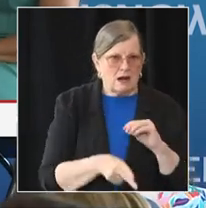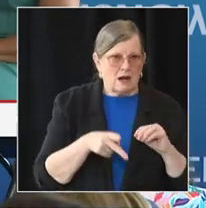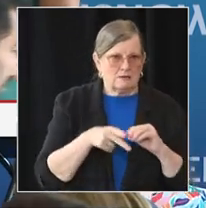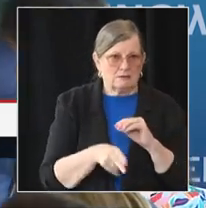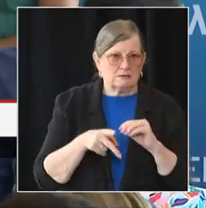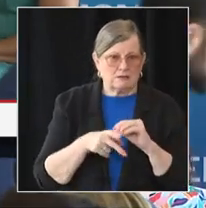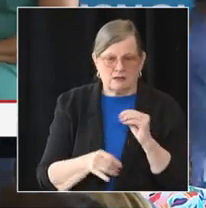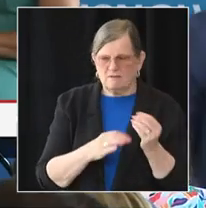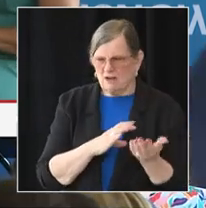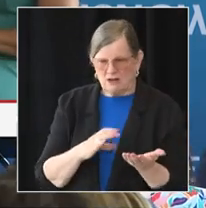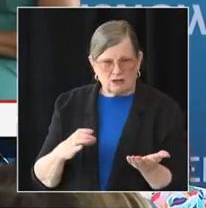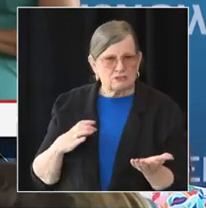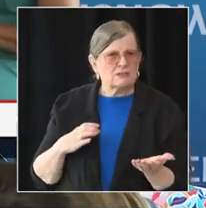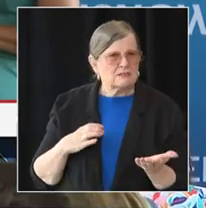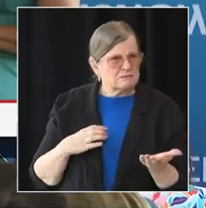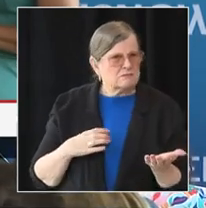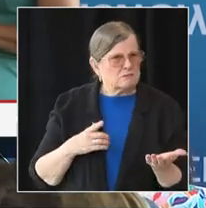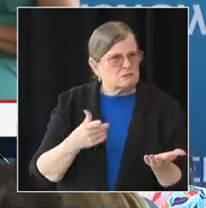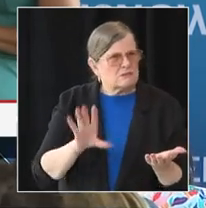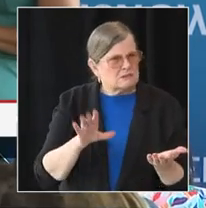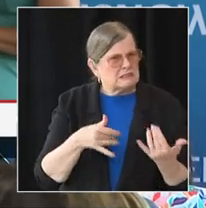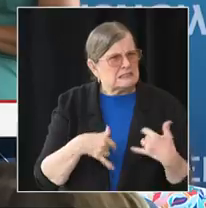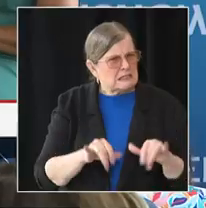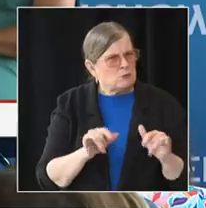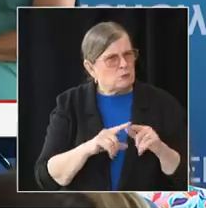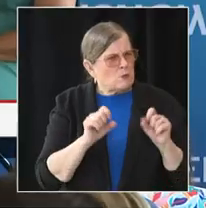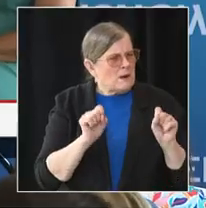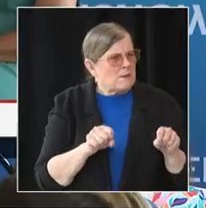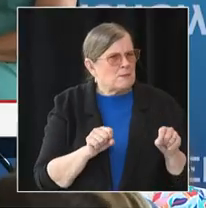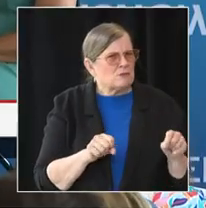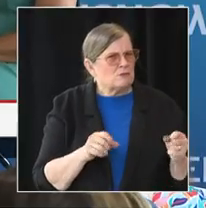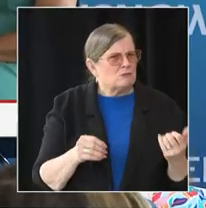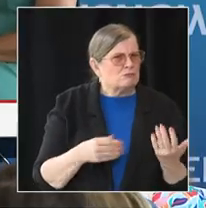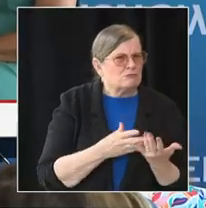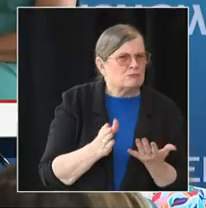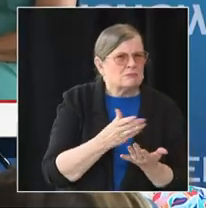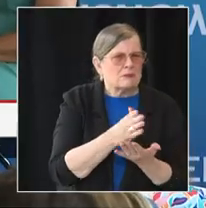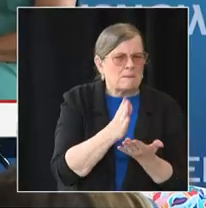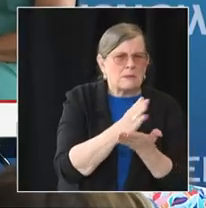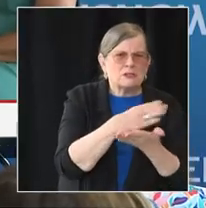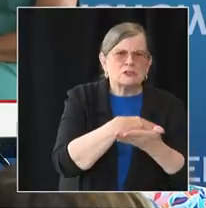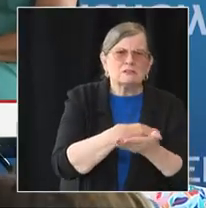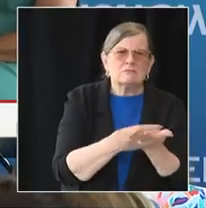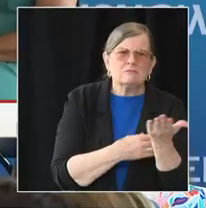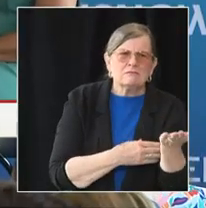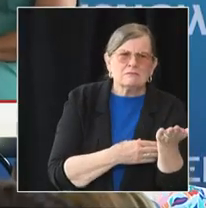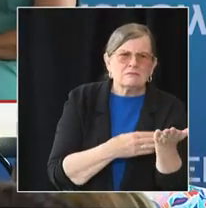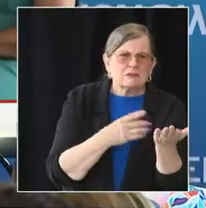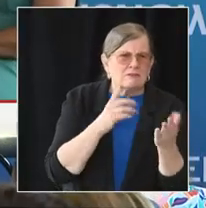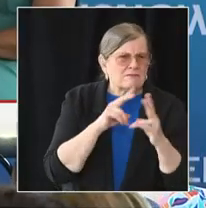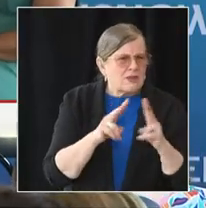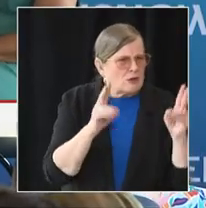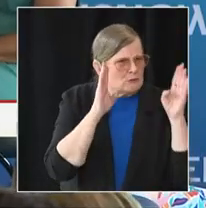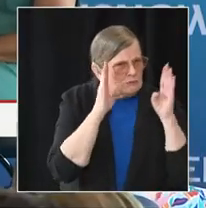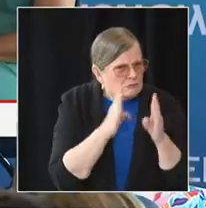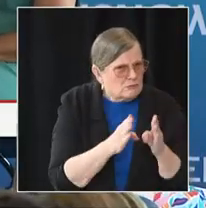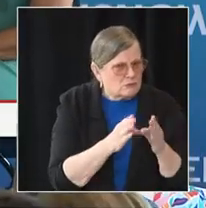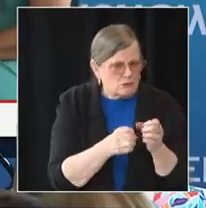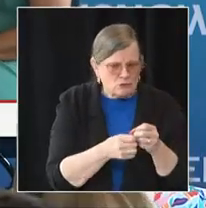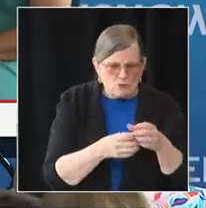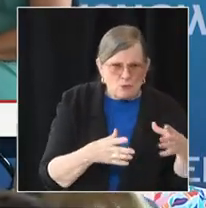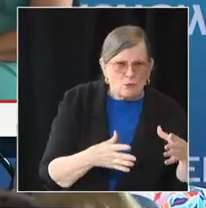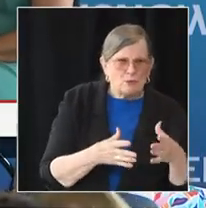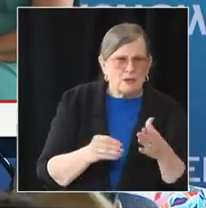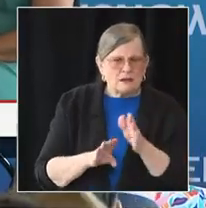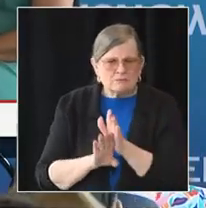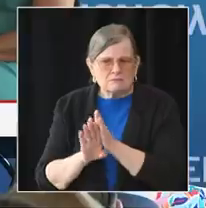recently, you were still able to put forth a budget that was very focused on growth and development for the district. Can you